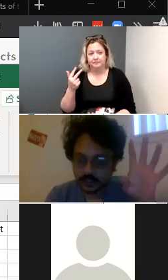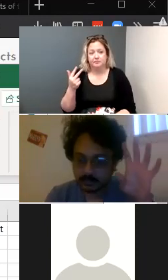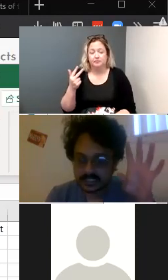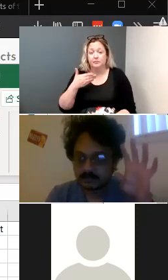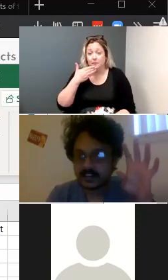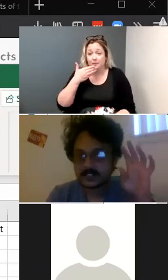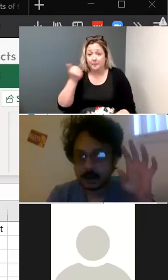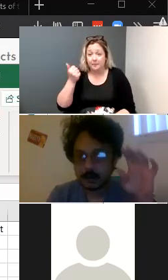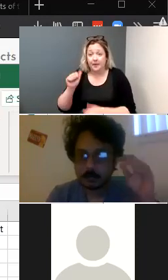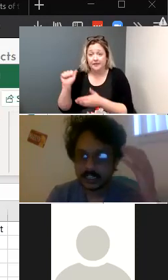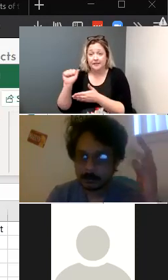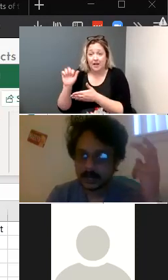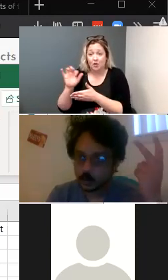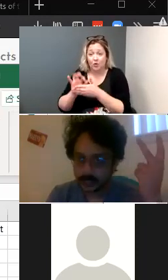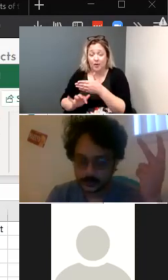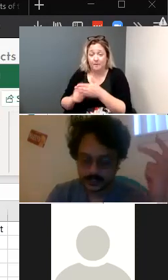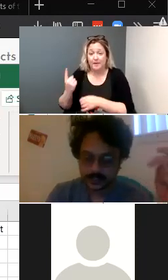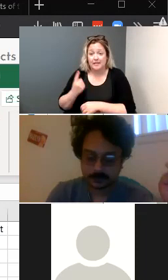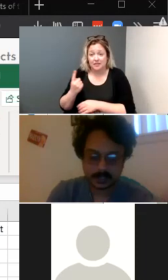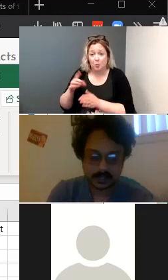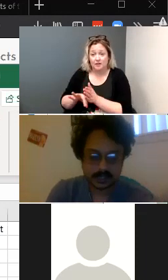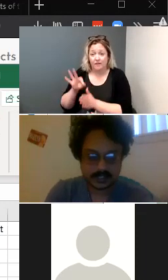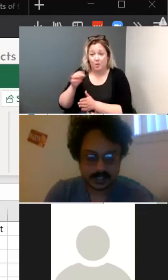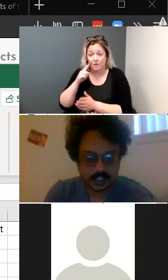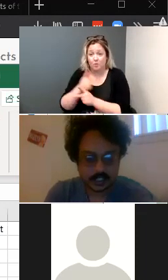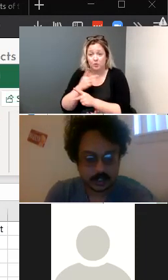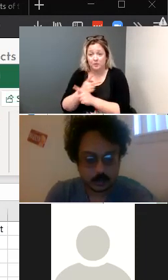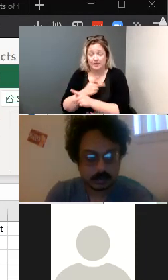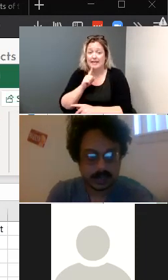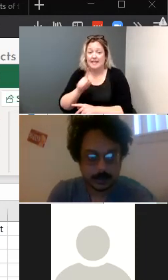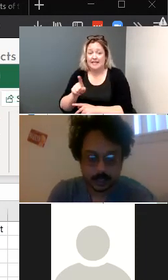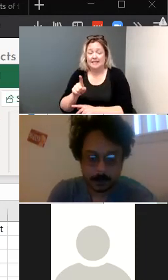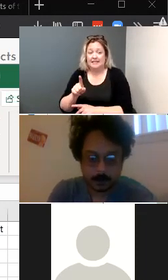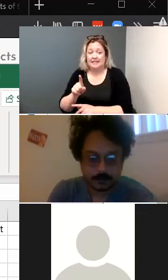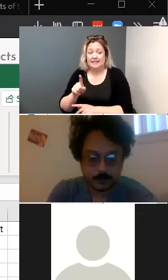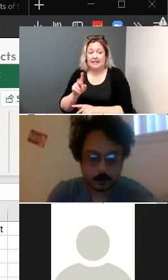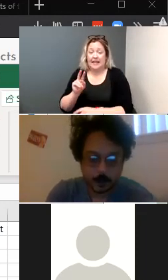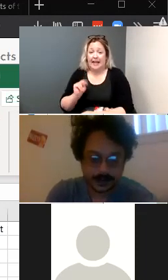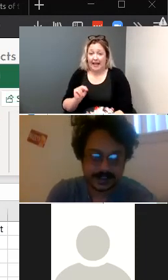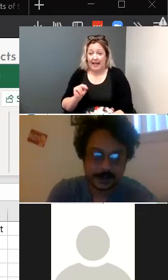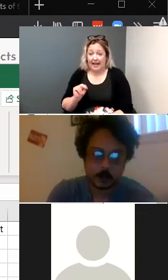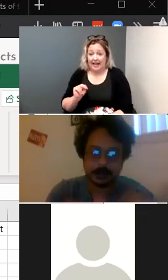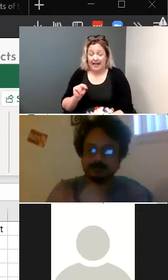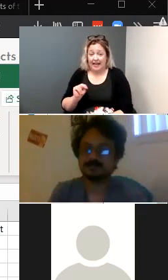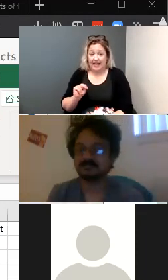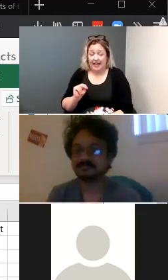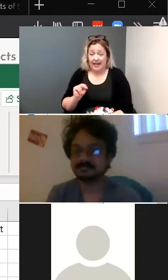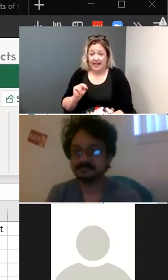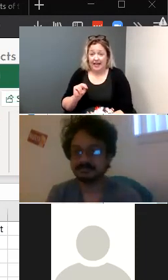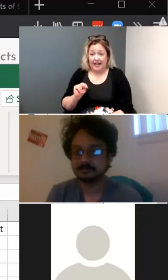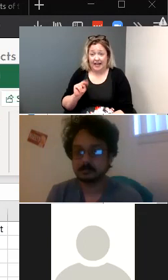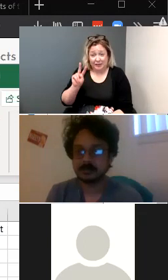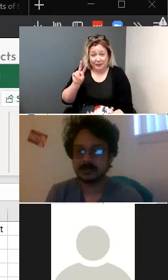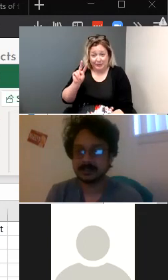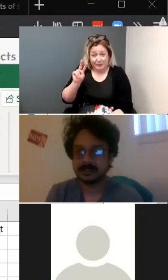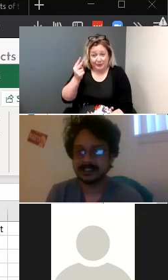best algorithm that someone has found to multiply 2 matrices is essentially n to the power of 2.81.